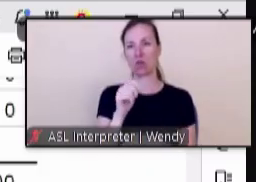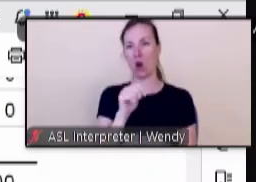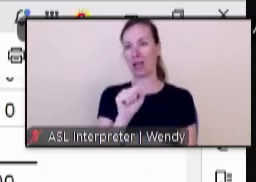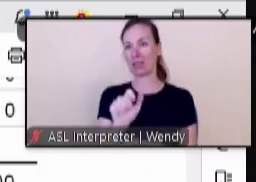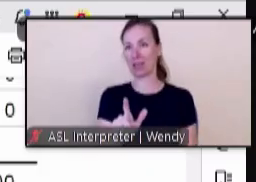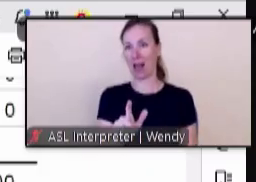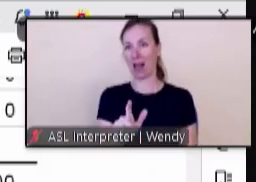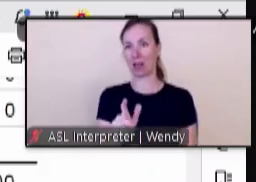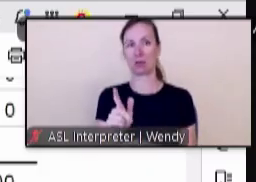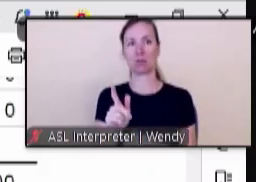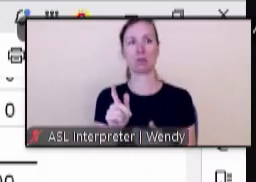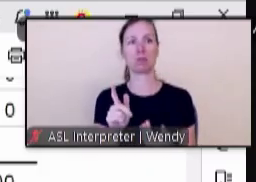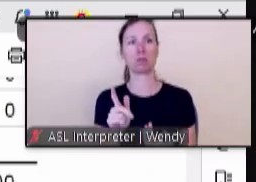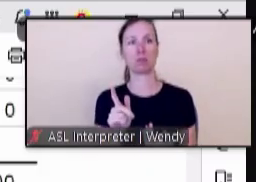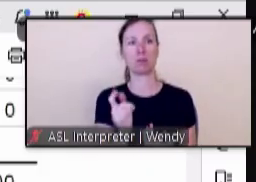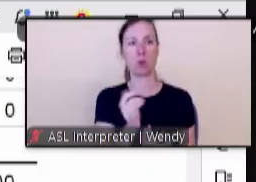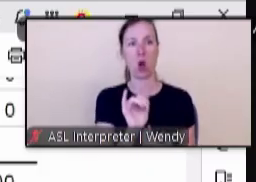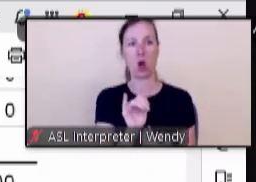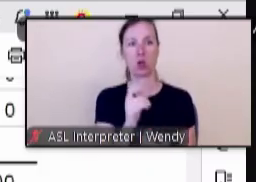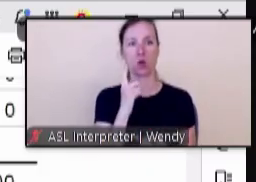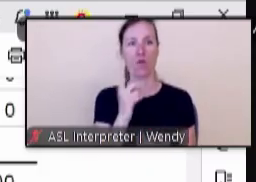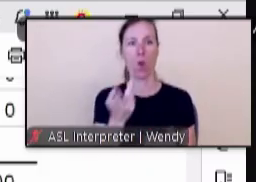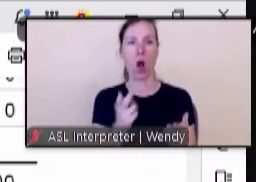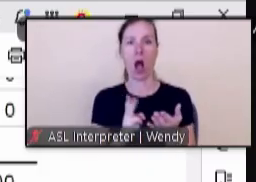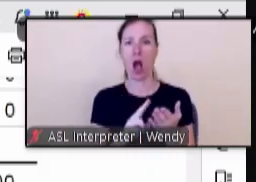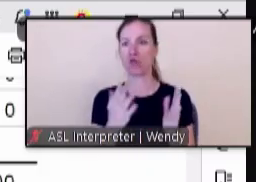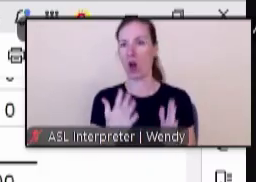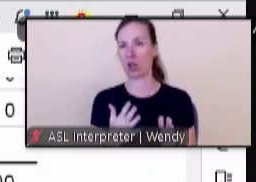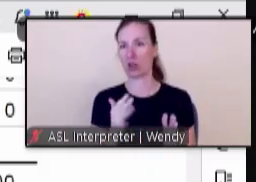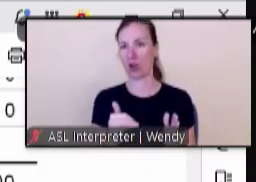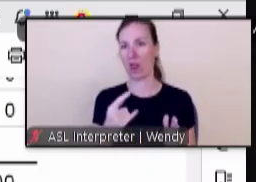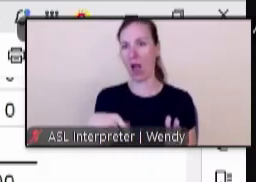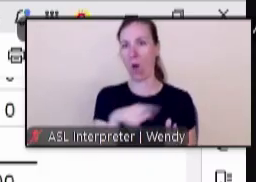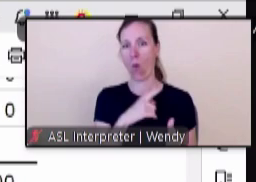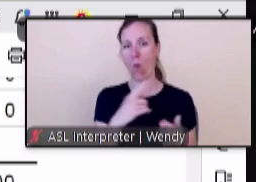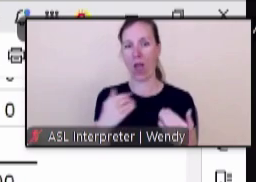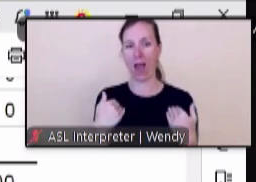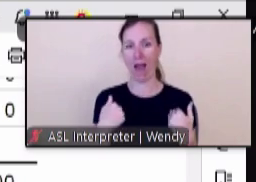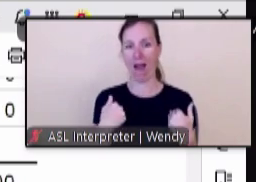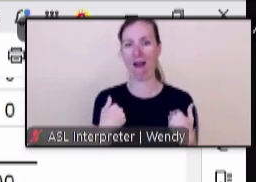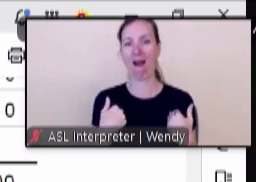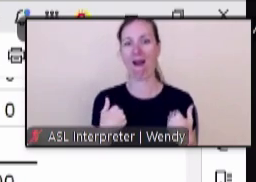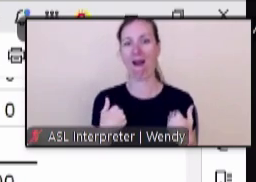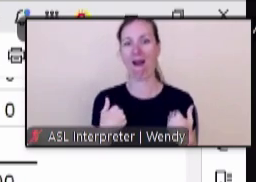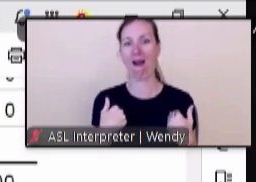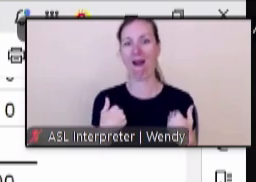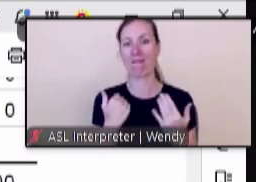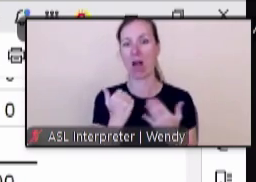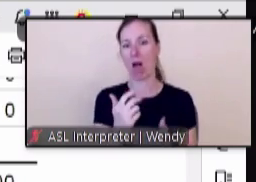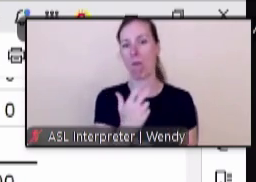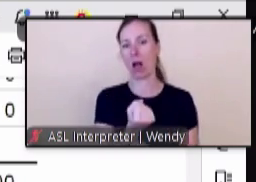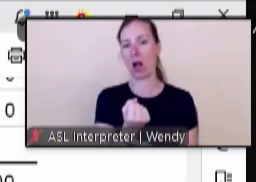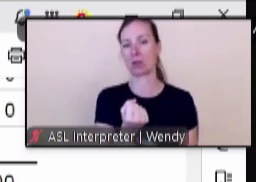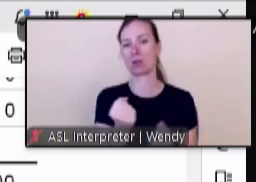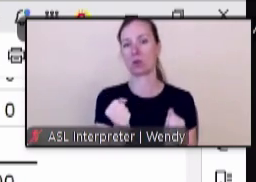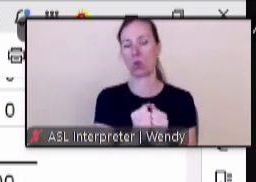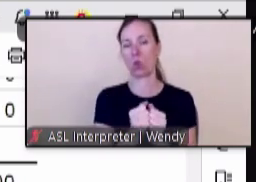also for our contractor that we have and assisting us with audio and